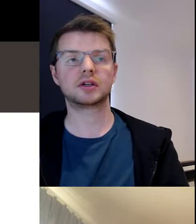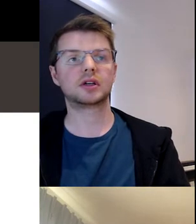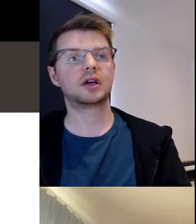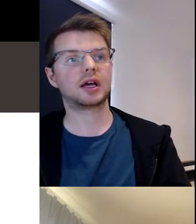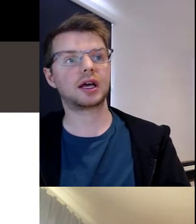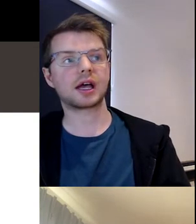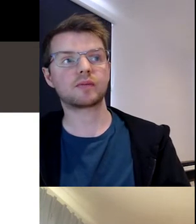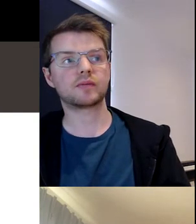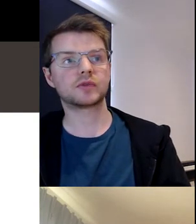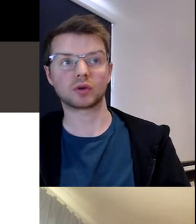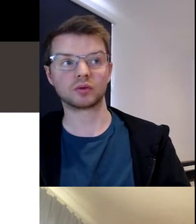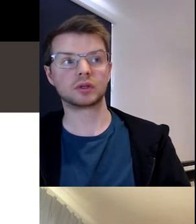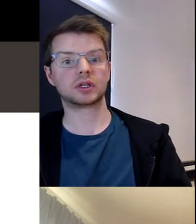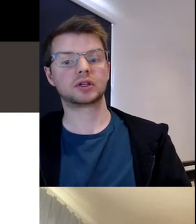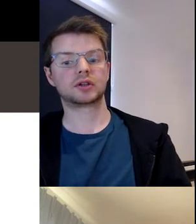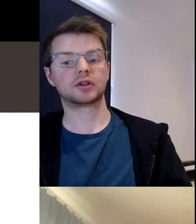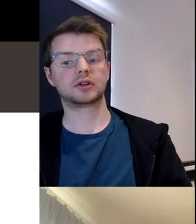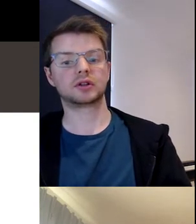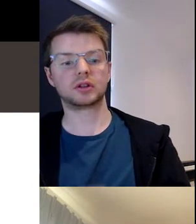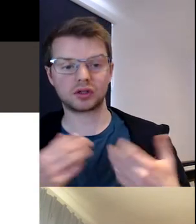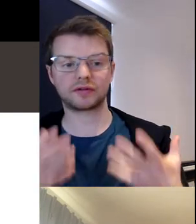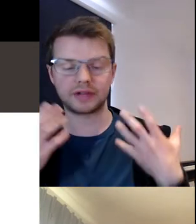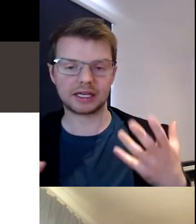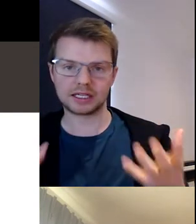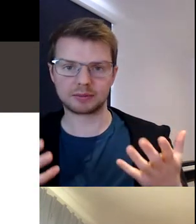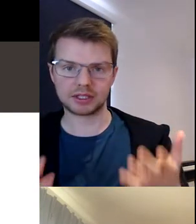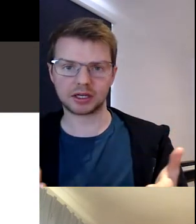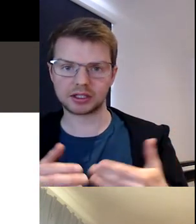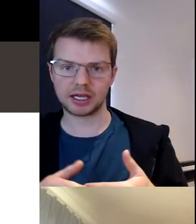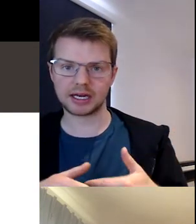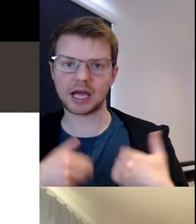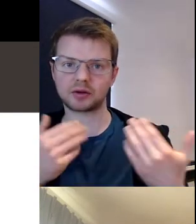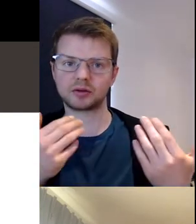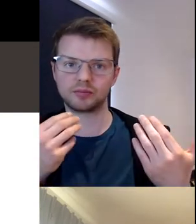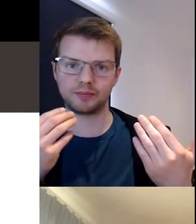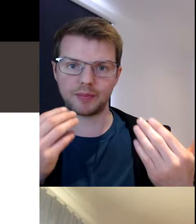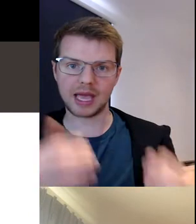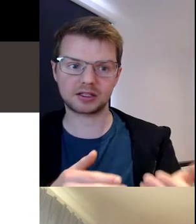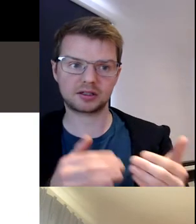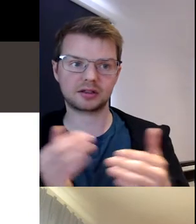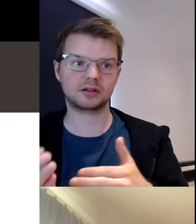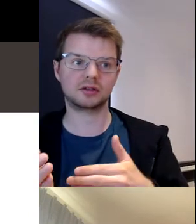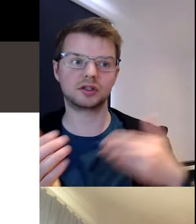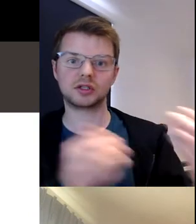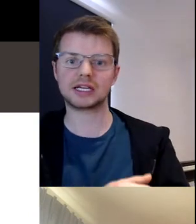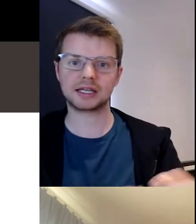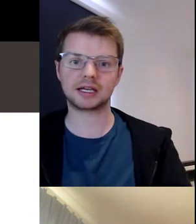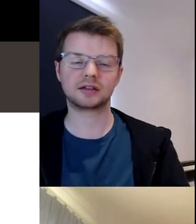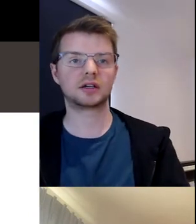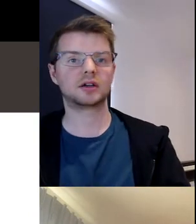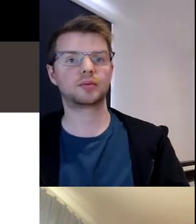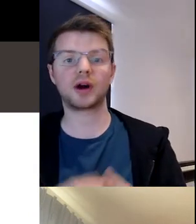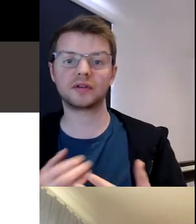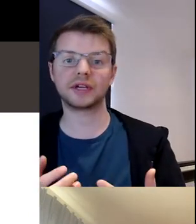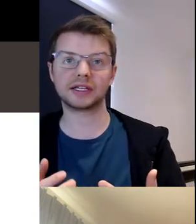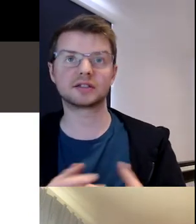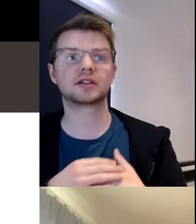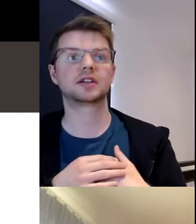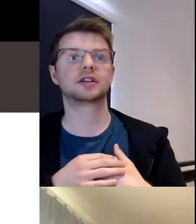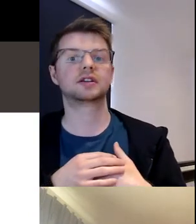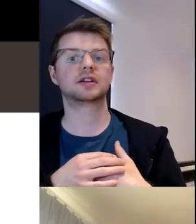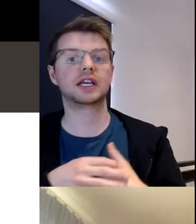habits. So lots of thinking needs to be done in how best you change that. Part